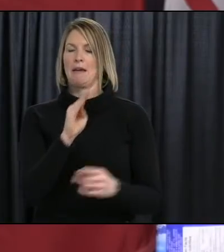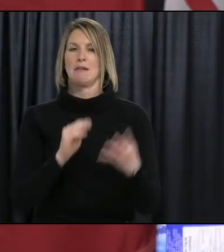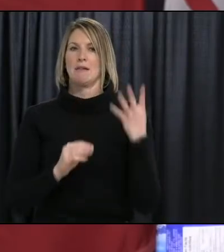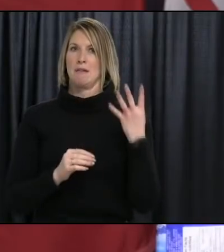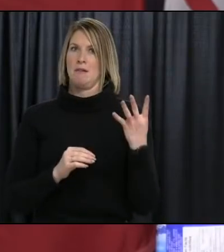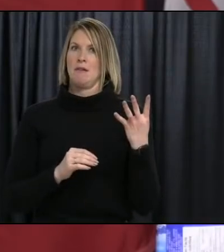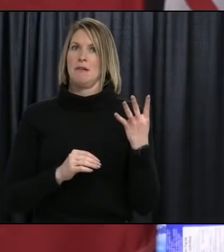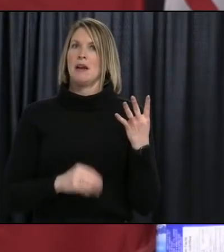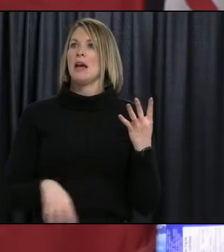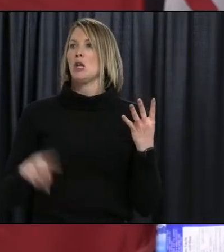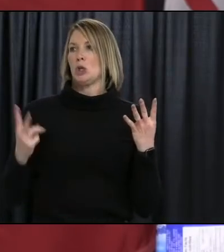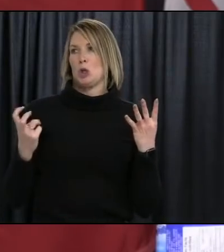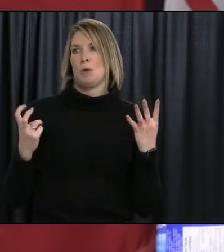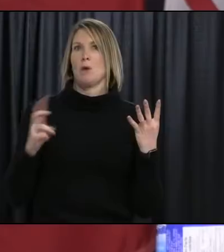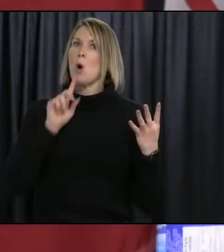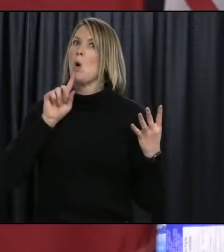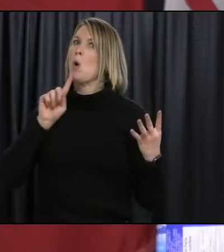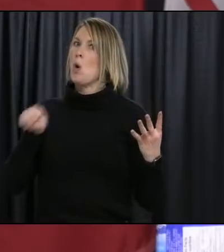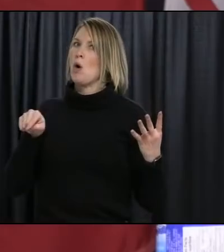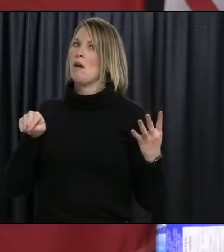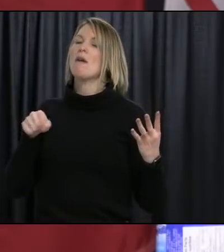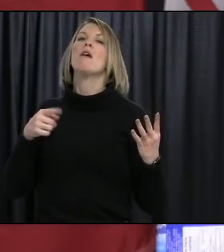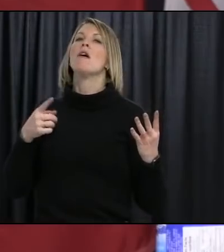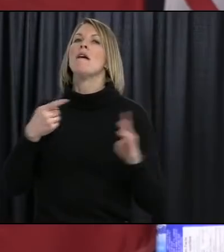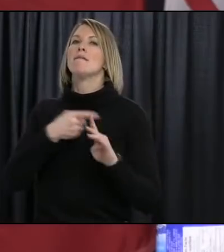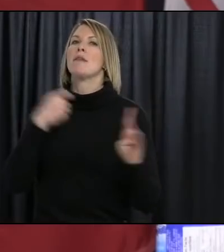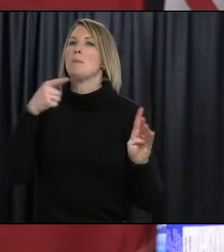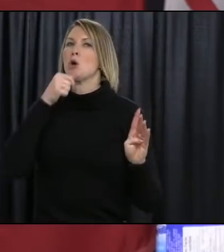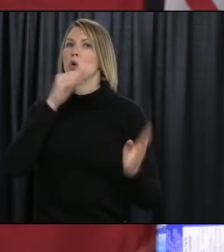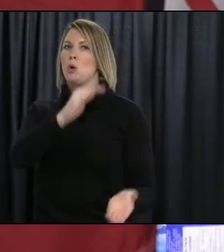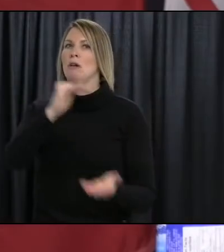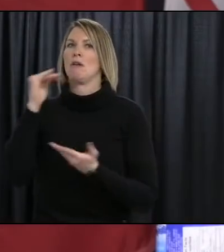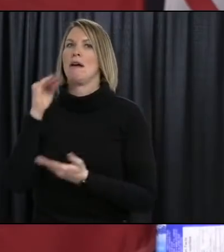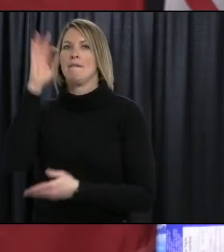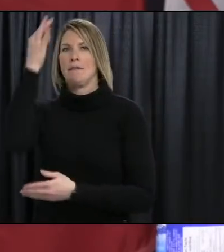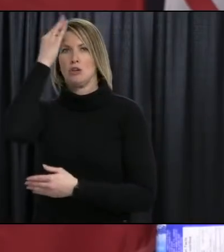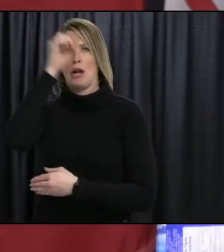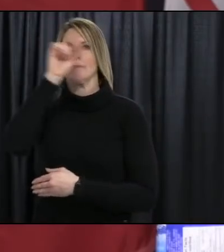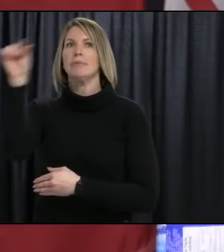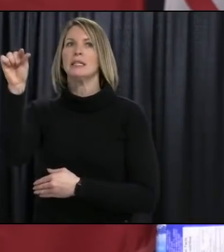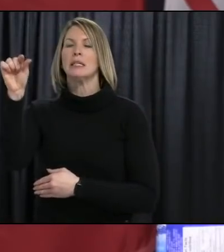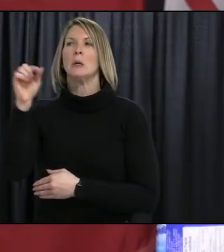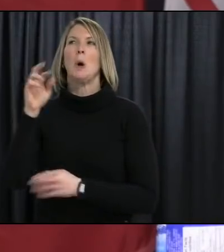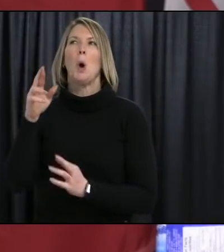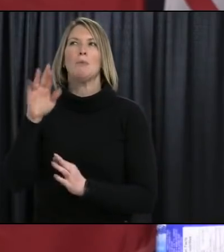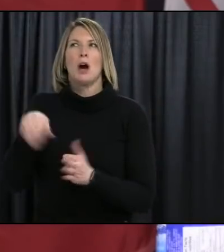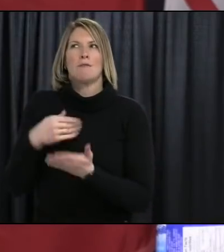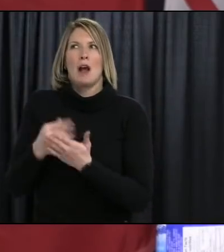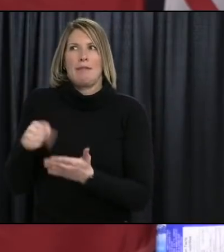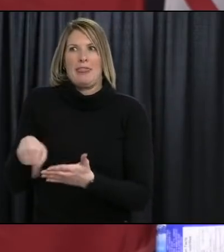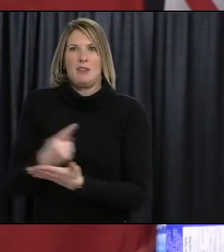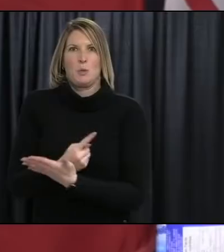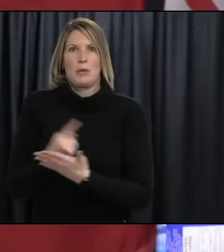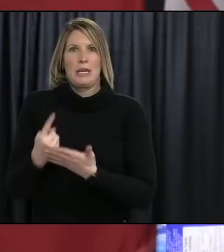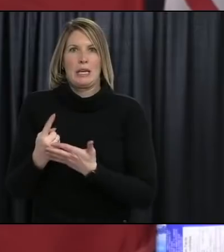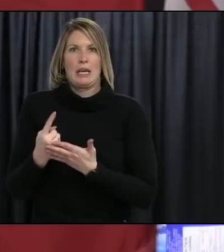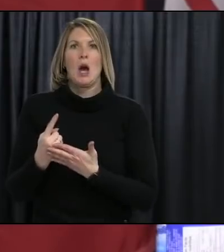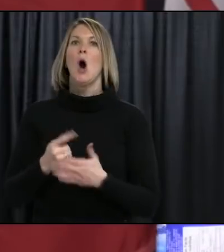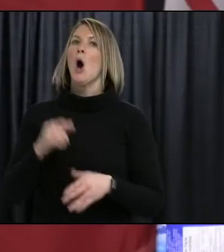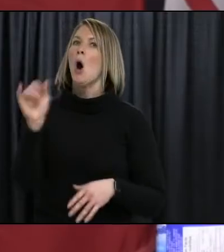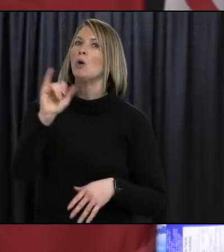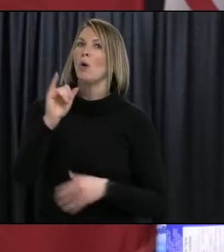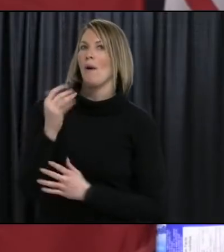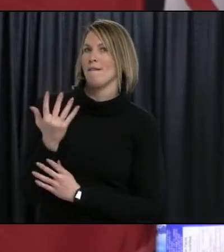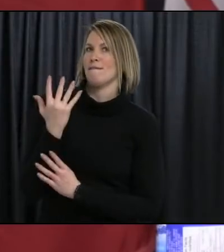another 2 coming from the feds, and they should be here this week. And there are another 5 on